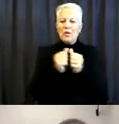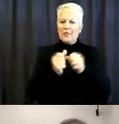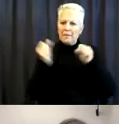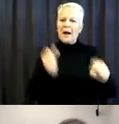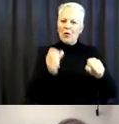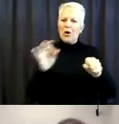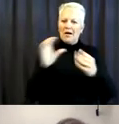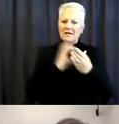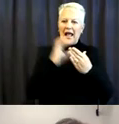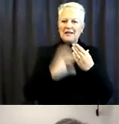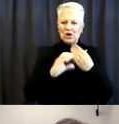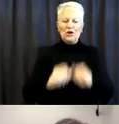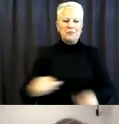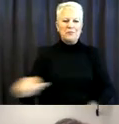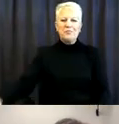the calendar.